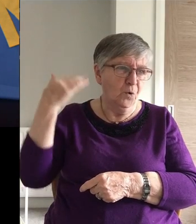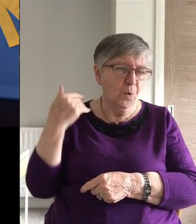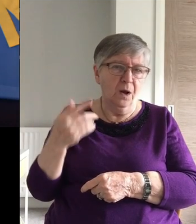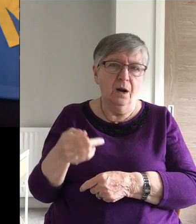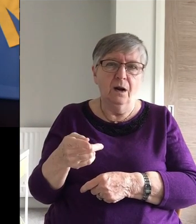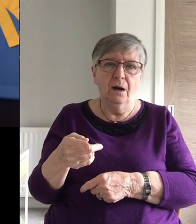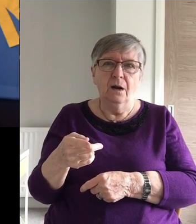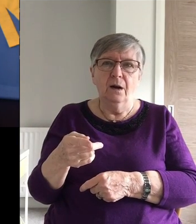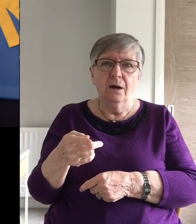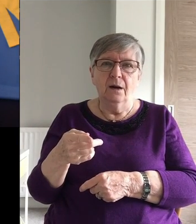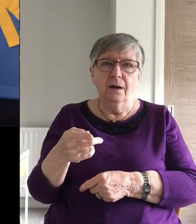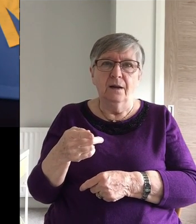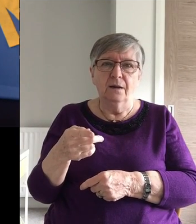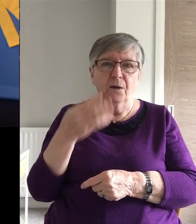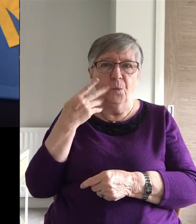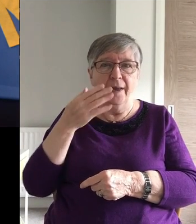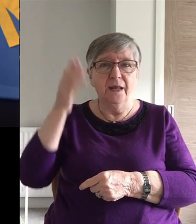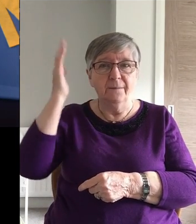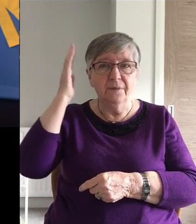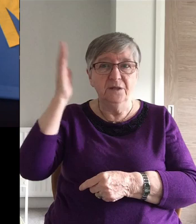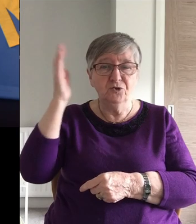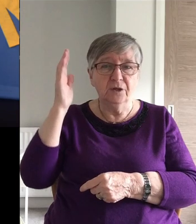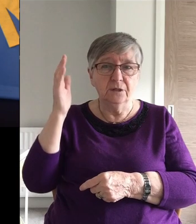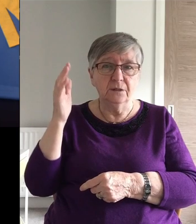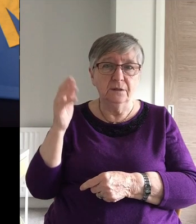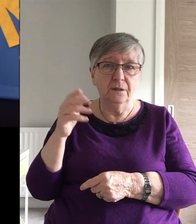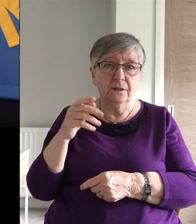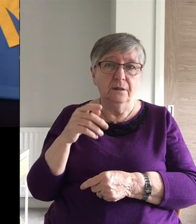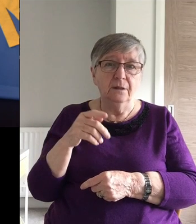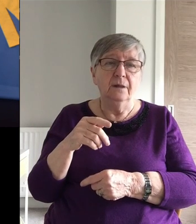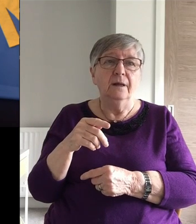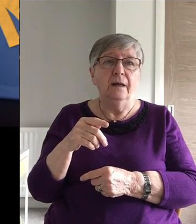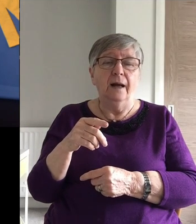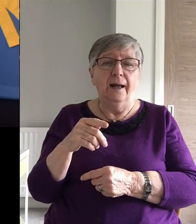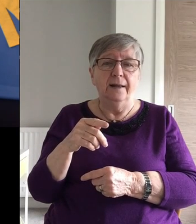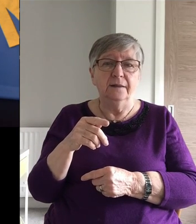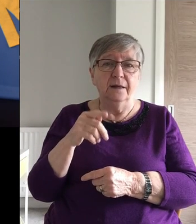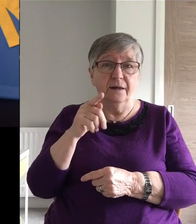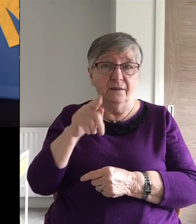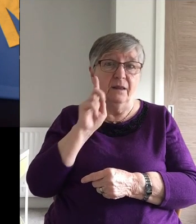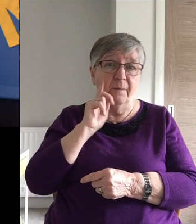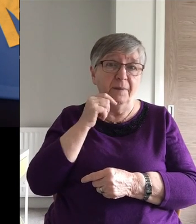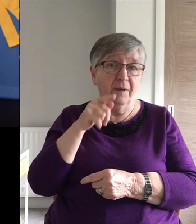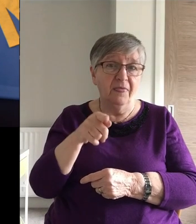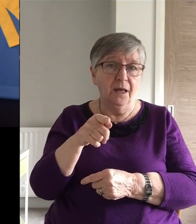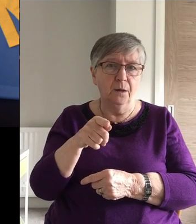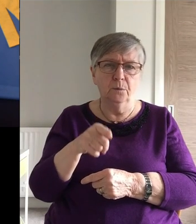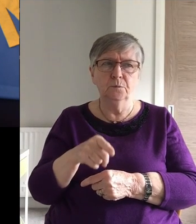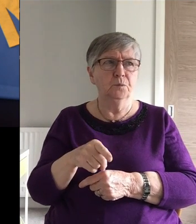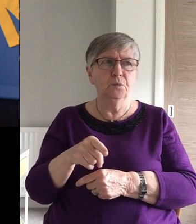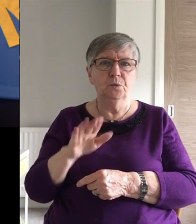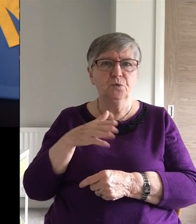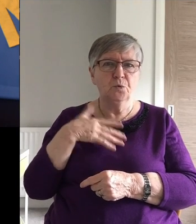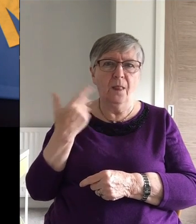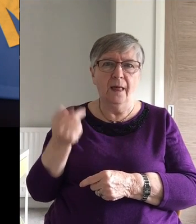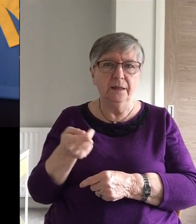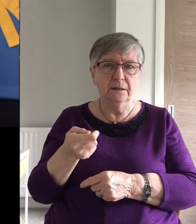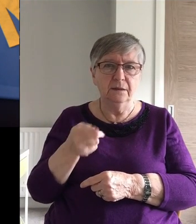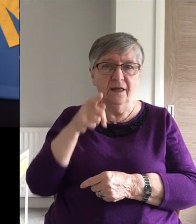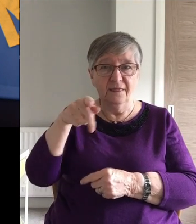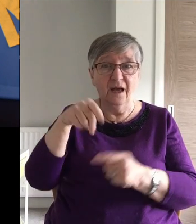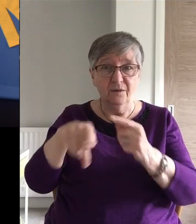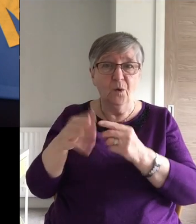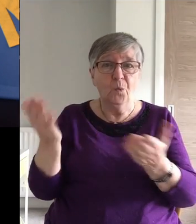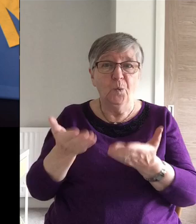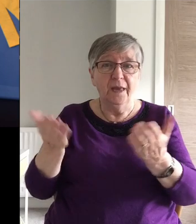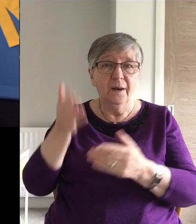him once from a pulpit where he was often quoted, actually, but it didn't go down terribly well. That pulpit was in